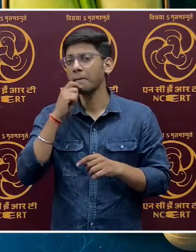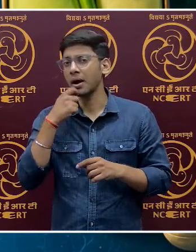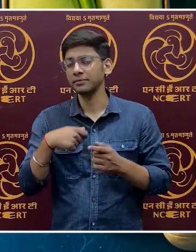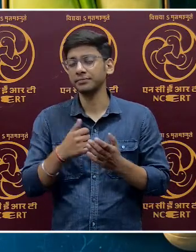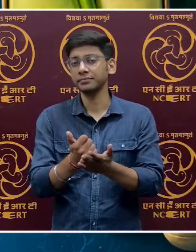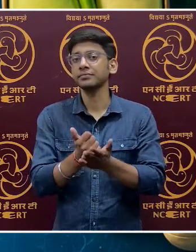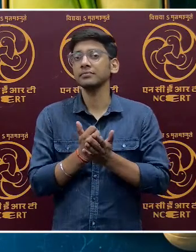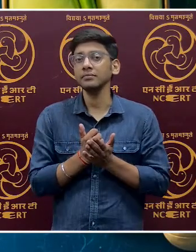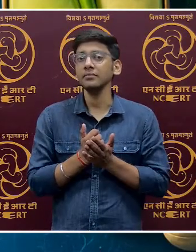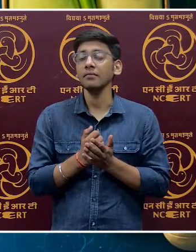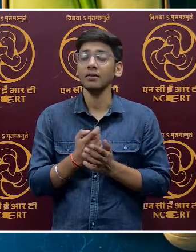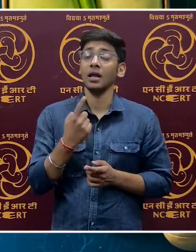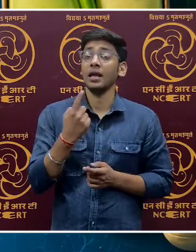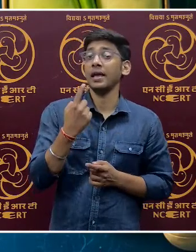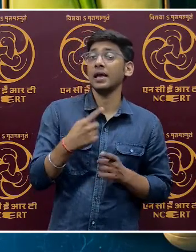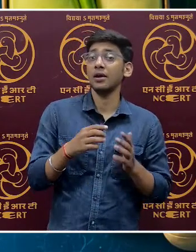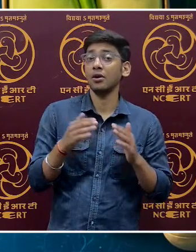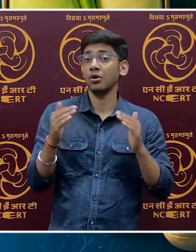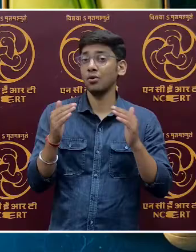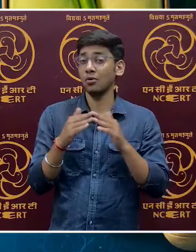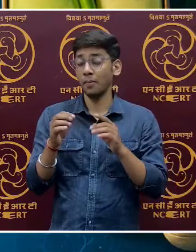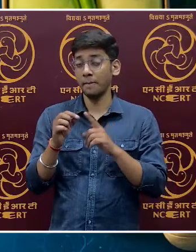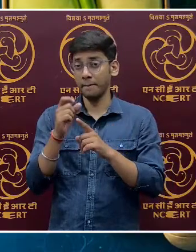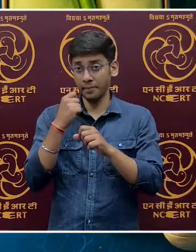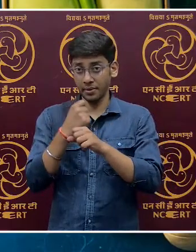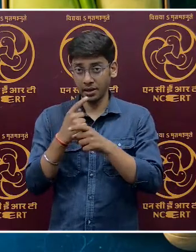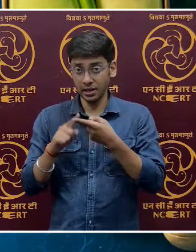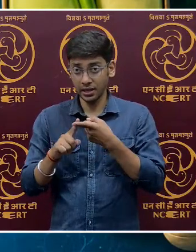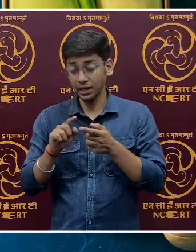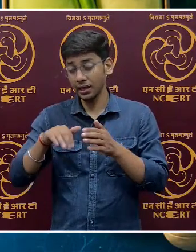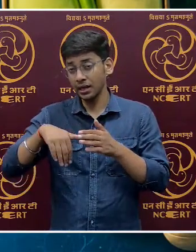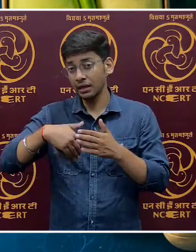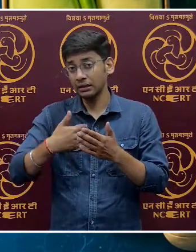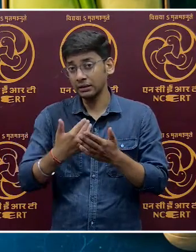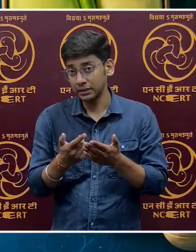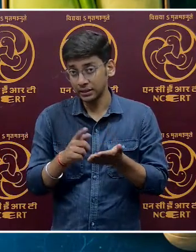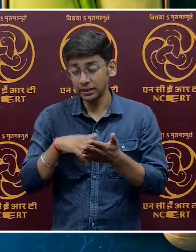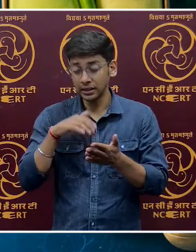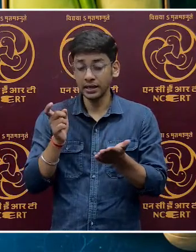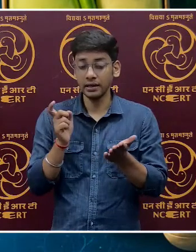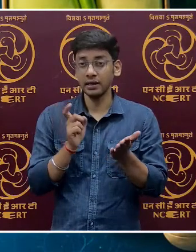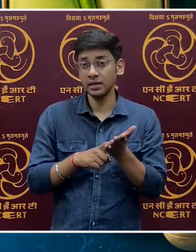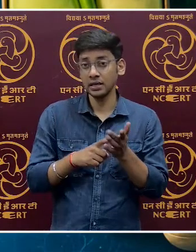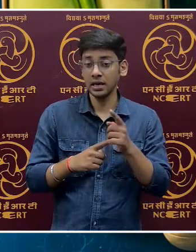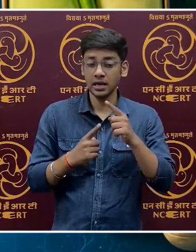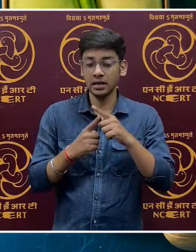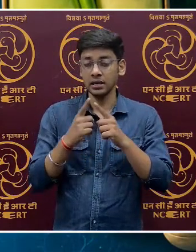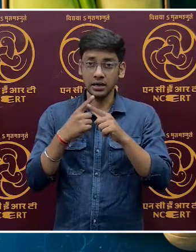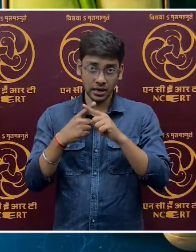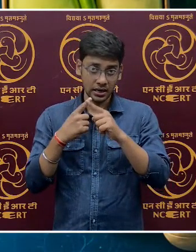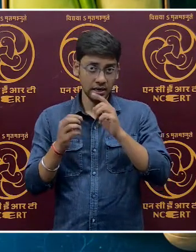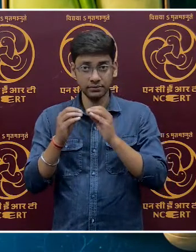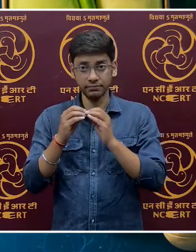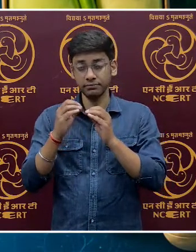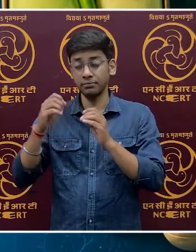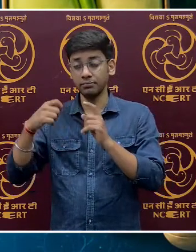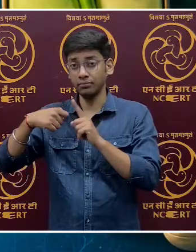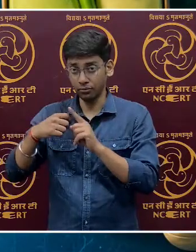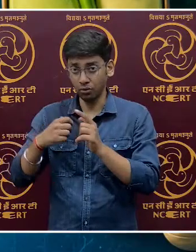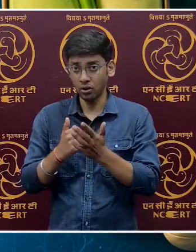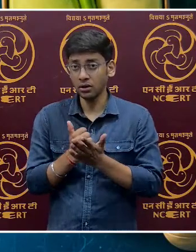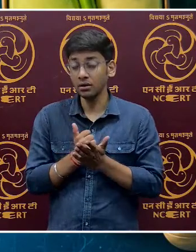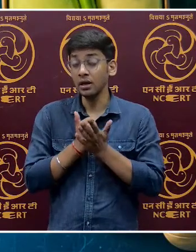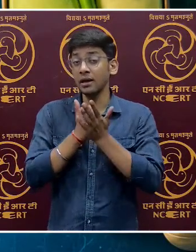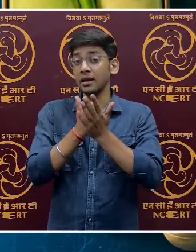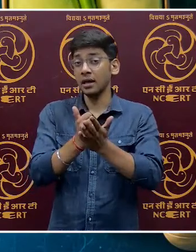is the first home page which is going to come over here, and in this you have to click on the textbook, because we are focusing on the class